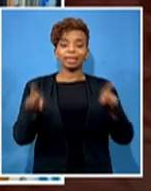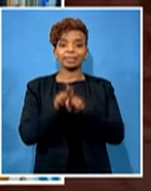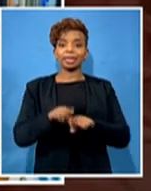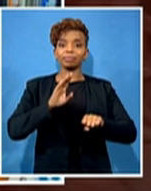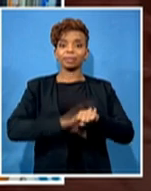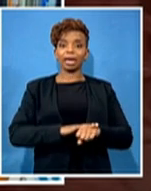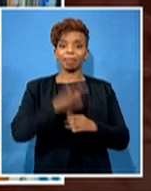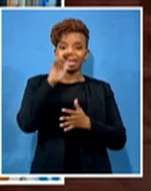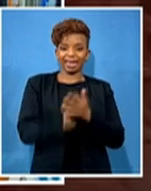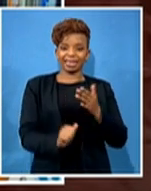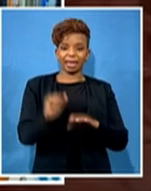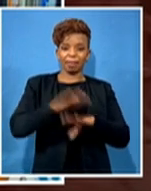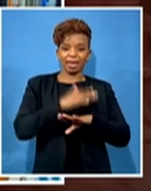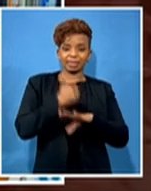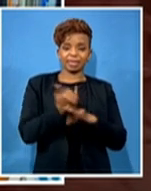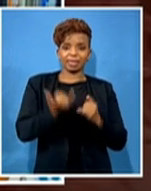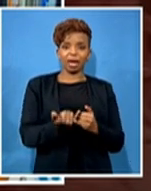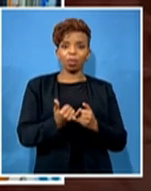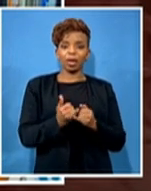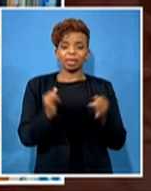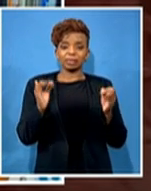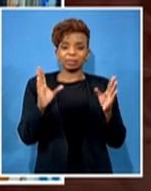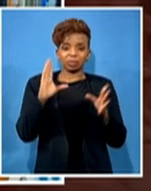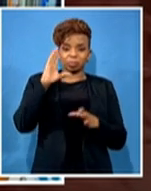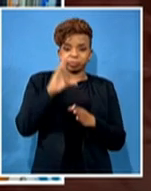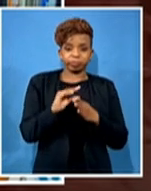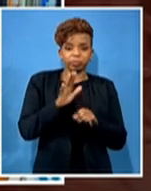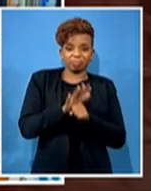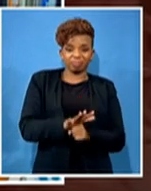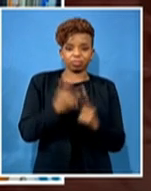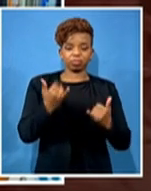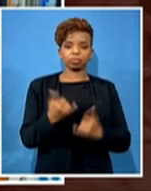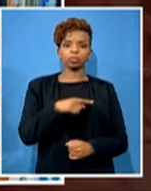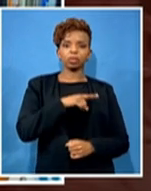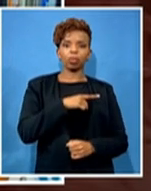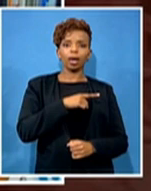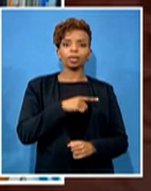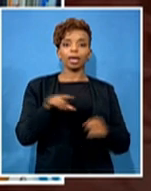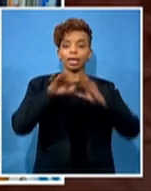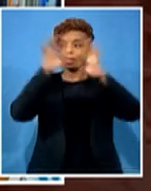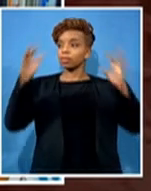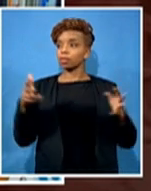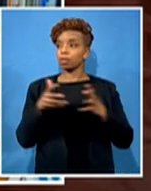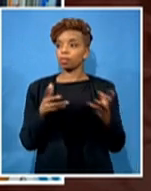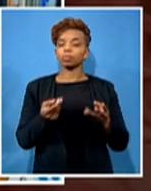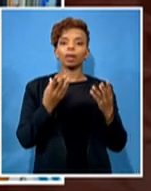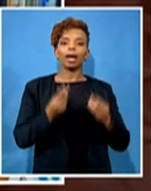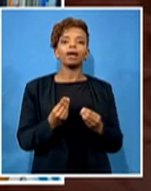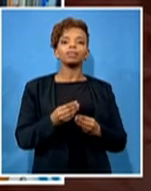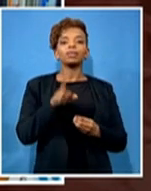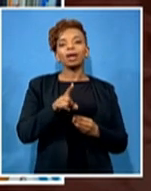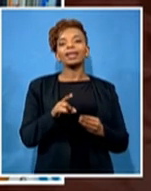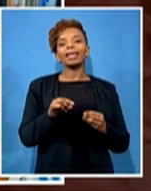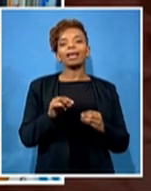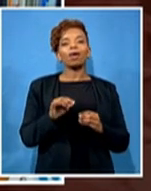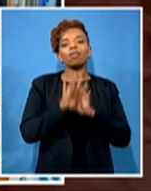highest tax burden in the world overall. So for an emerging market, that is very, very